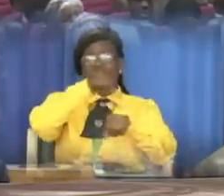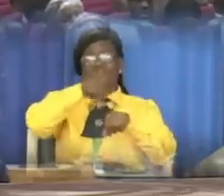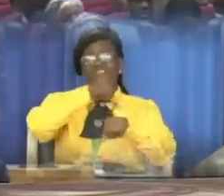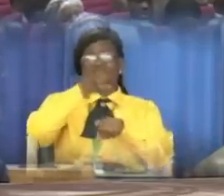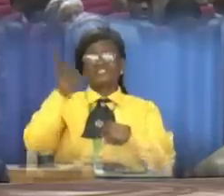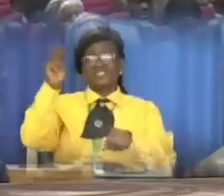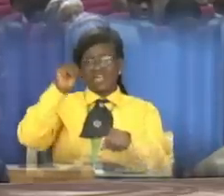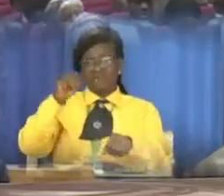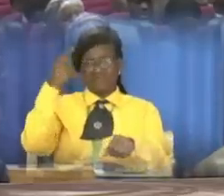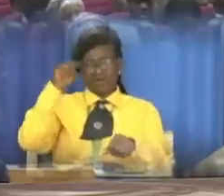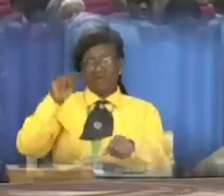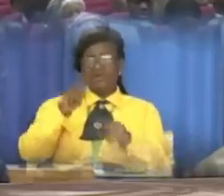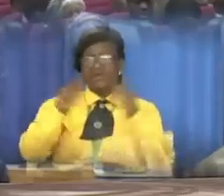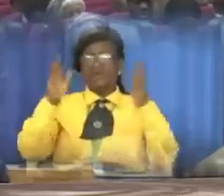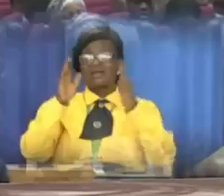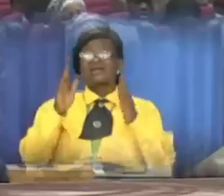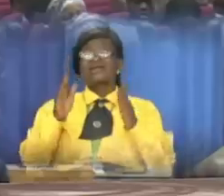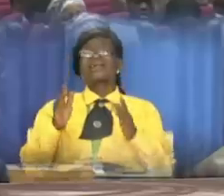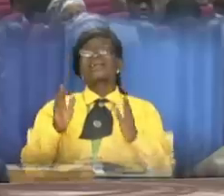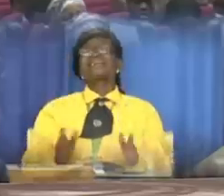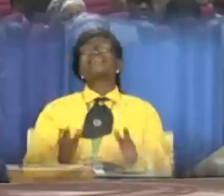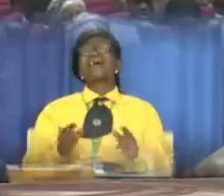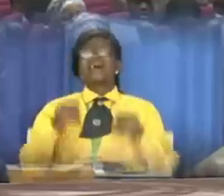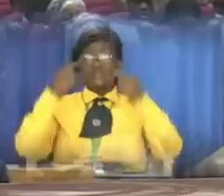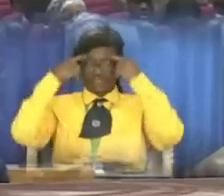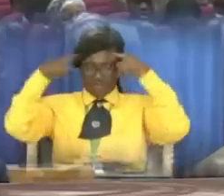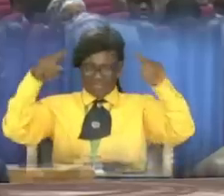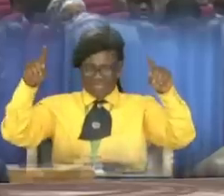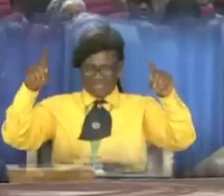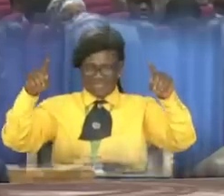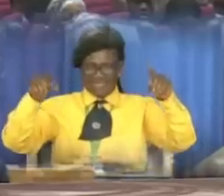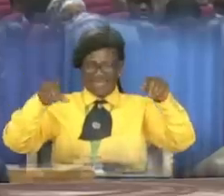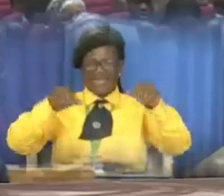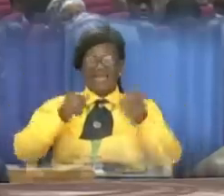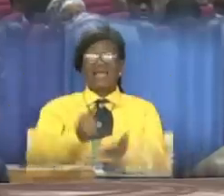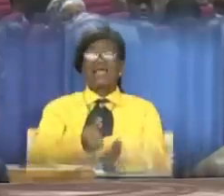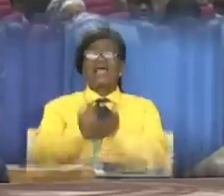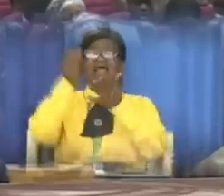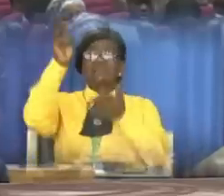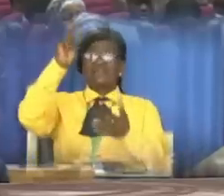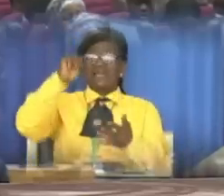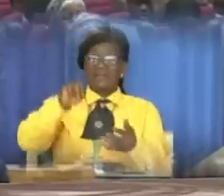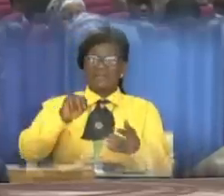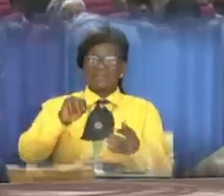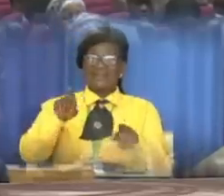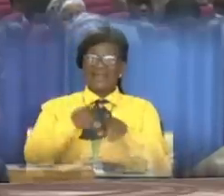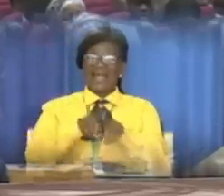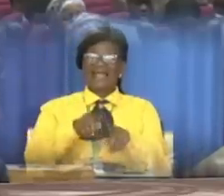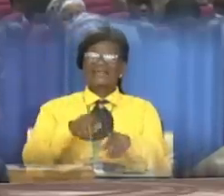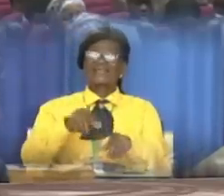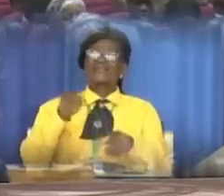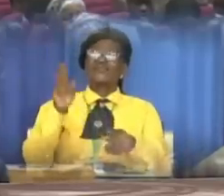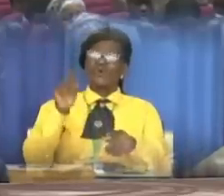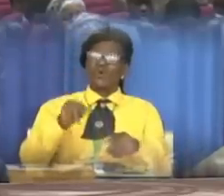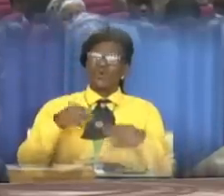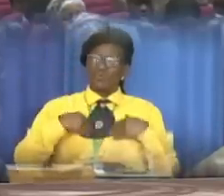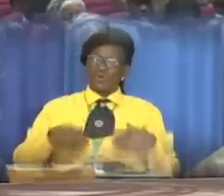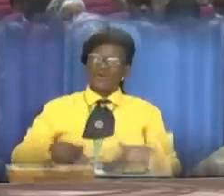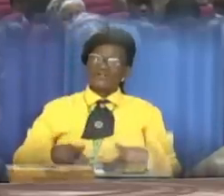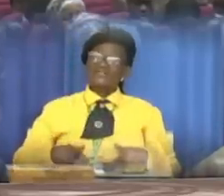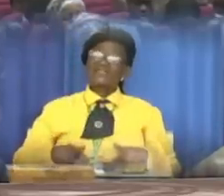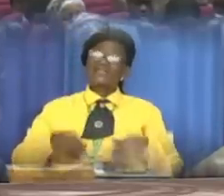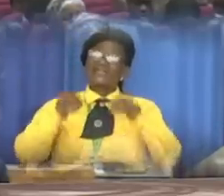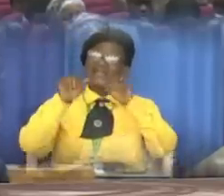Anoint them for speed. Help them like nobody else can. Lord, in